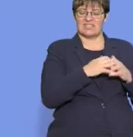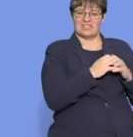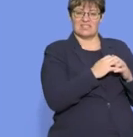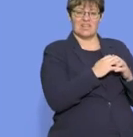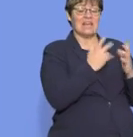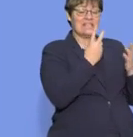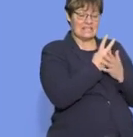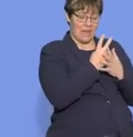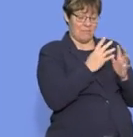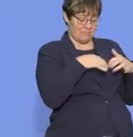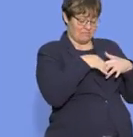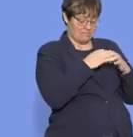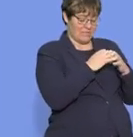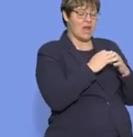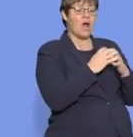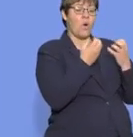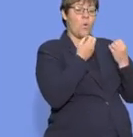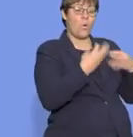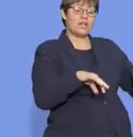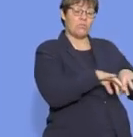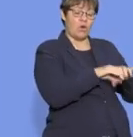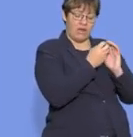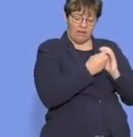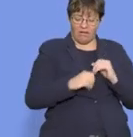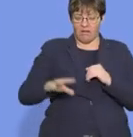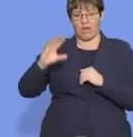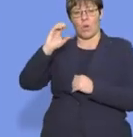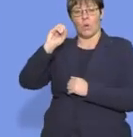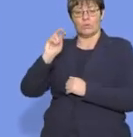released oxygen as a waste